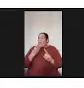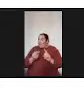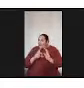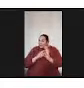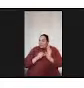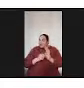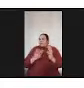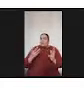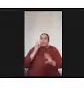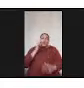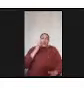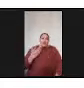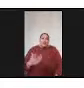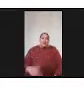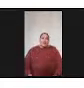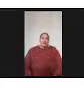when?